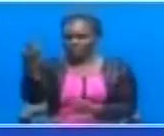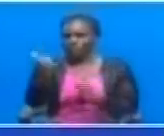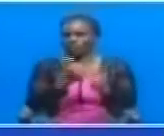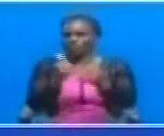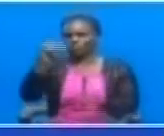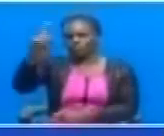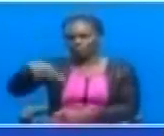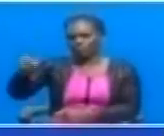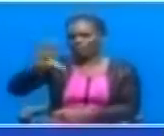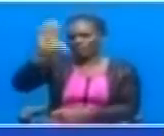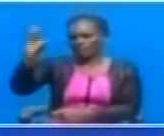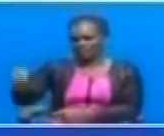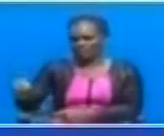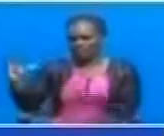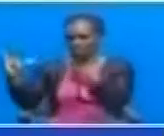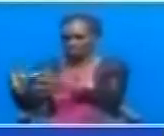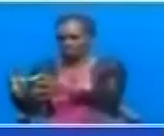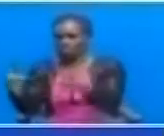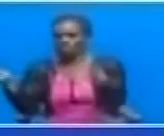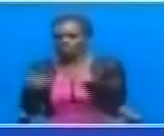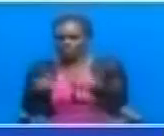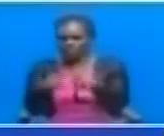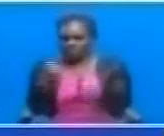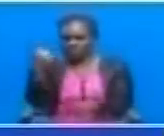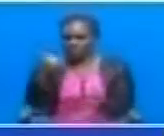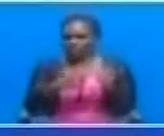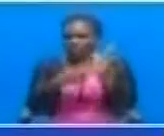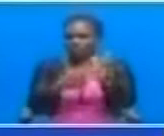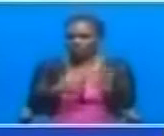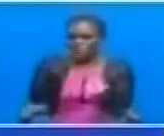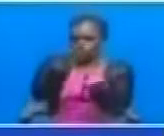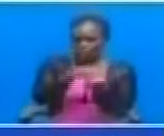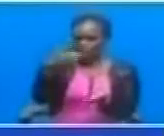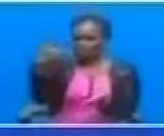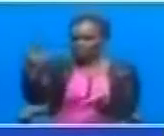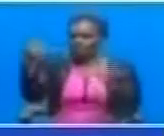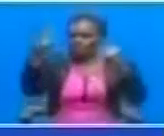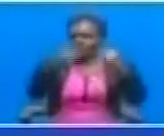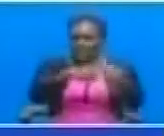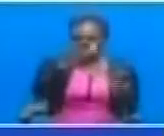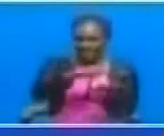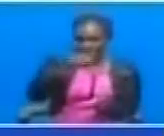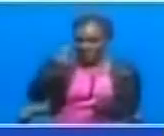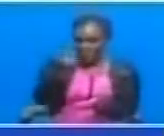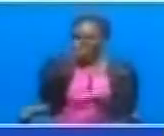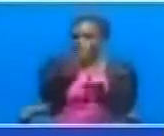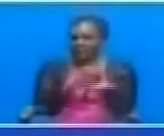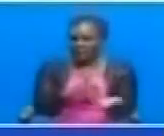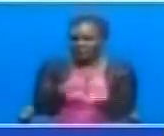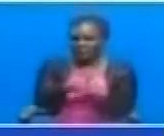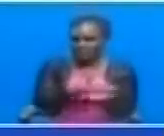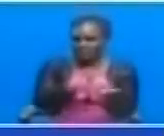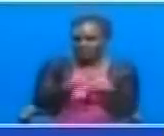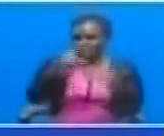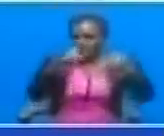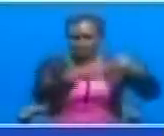of qualifying for the African sides. Round 1 features the lowest 26 ranked countries, which Kenya is part of, based on the